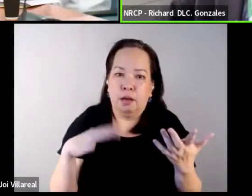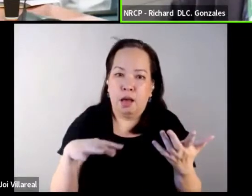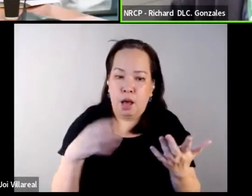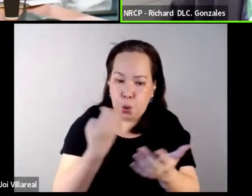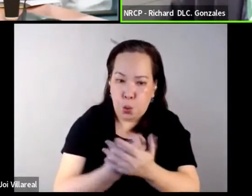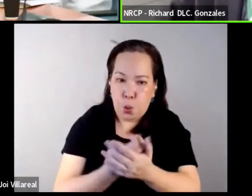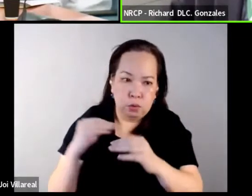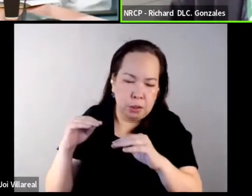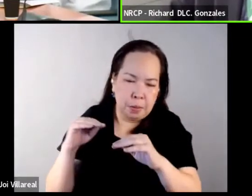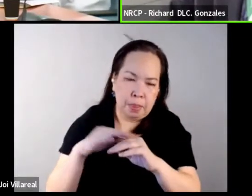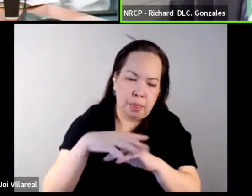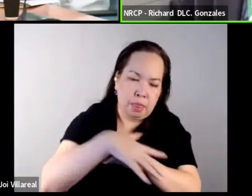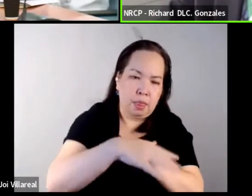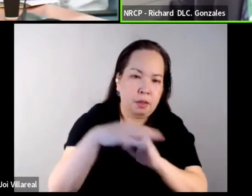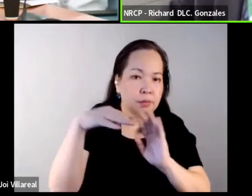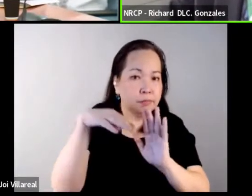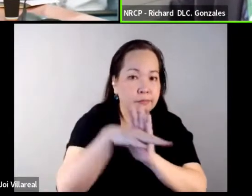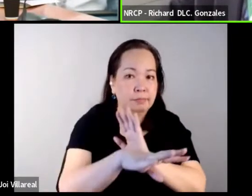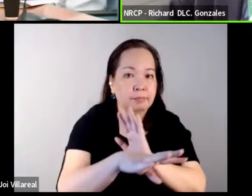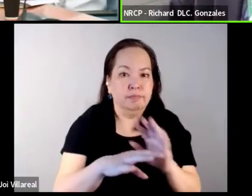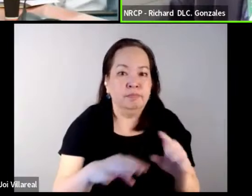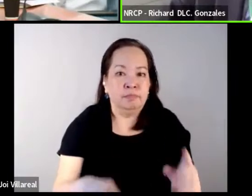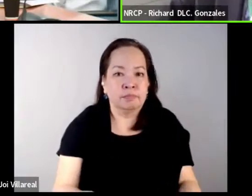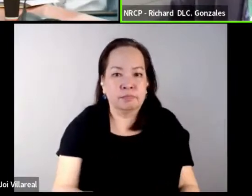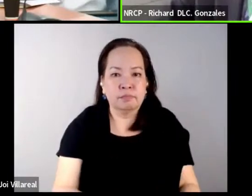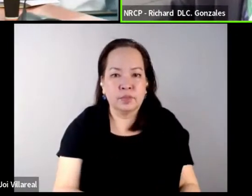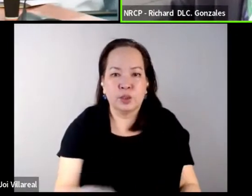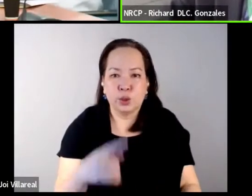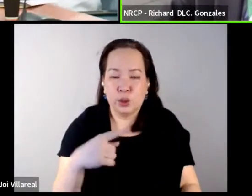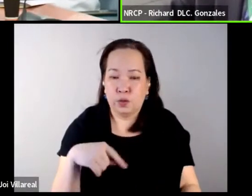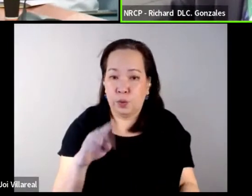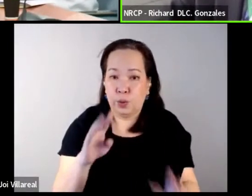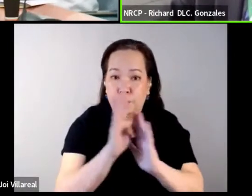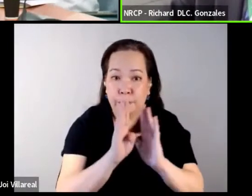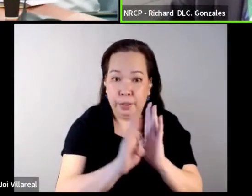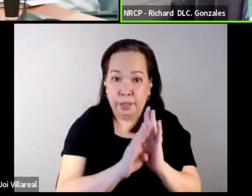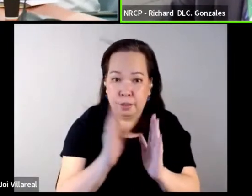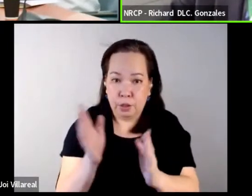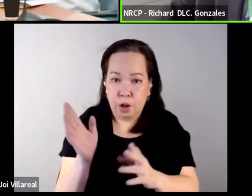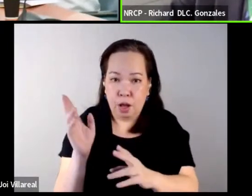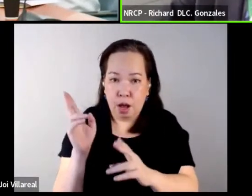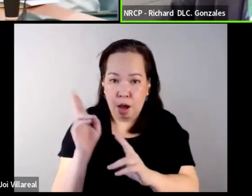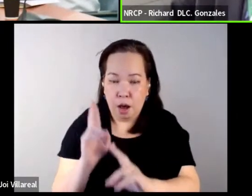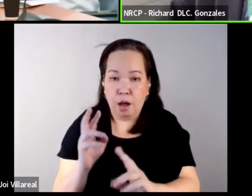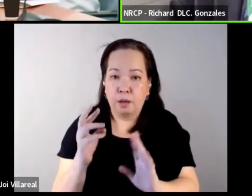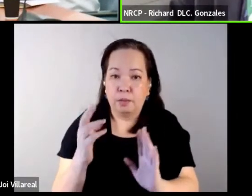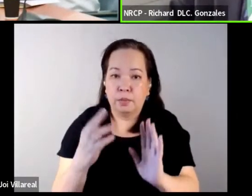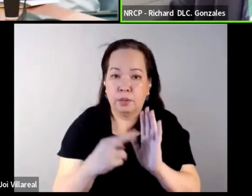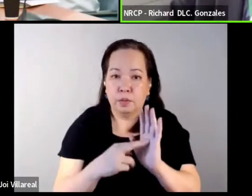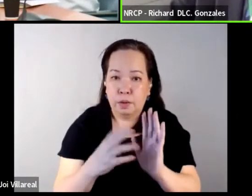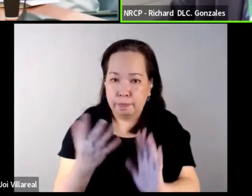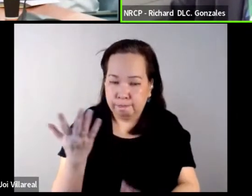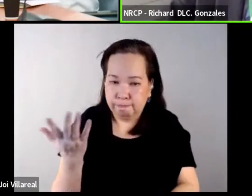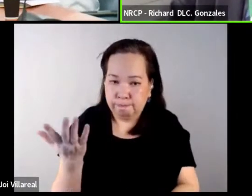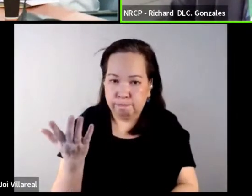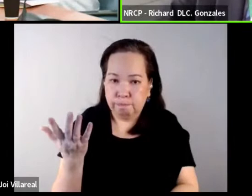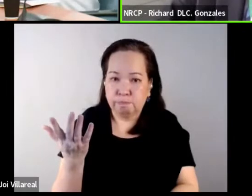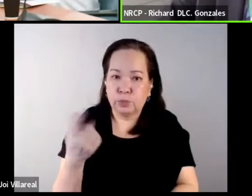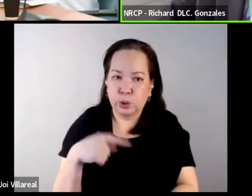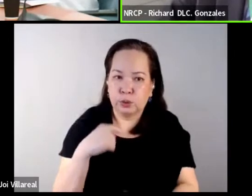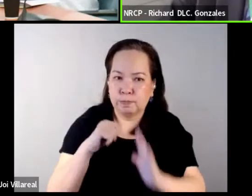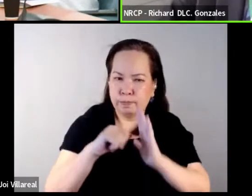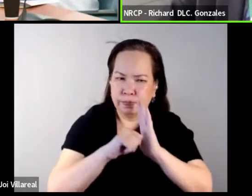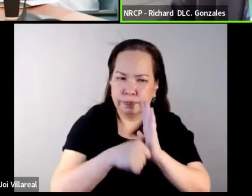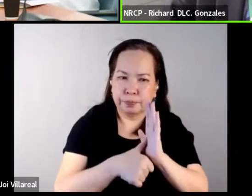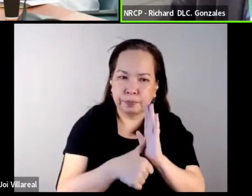economy. So in the bill of our honorable representatives, they